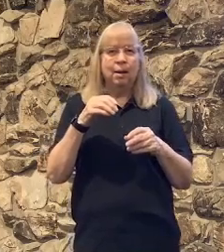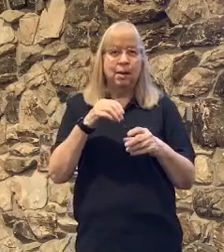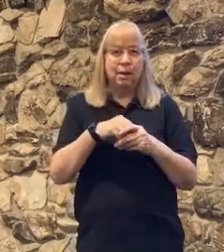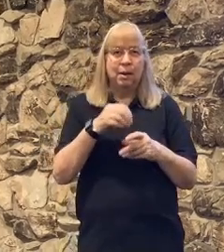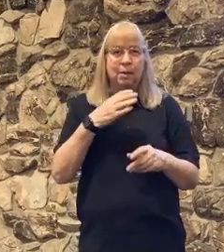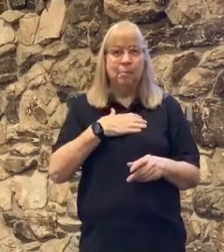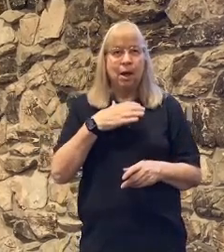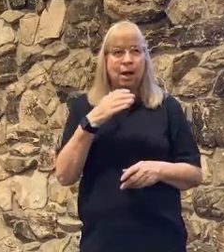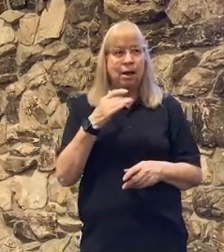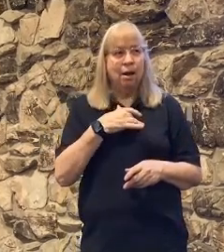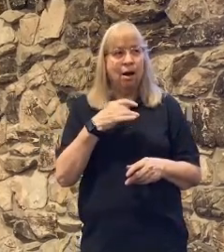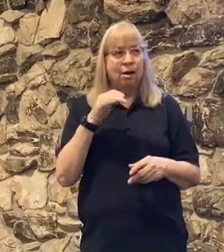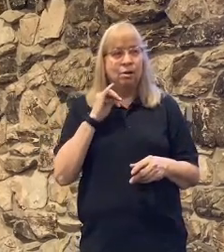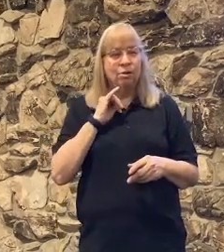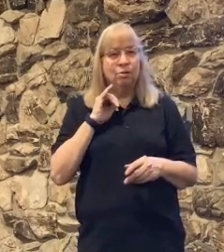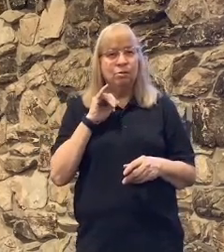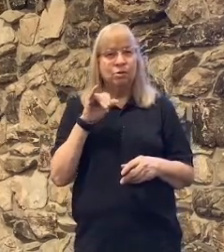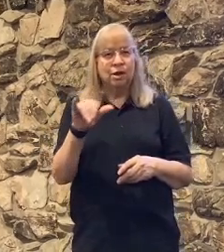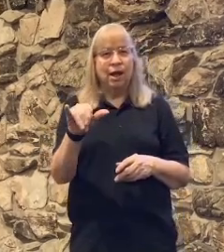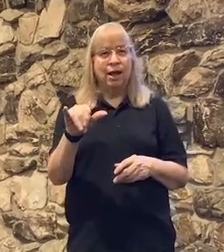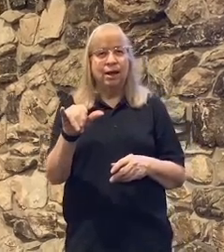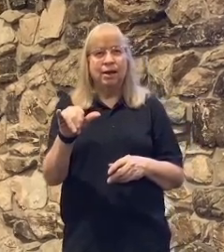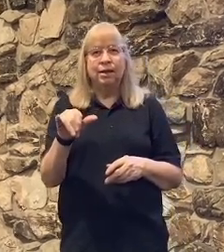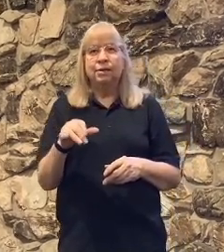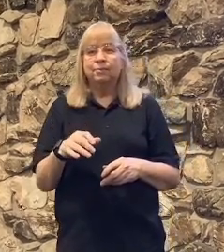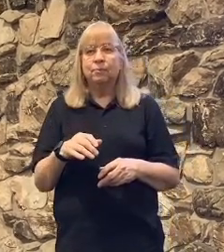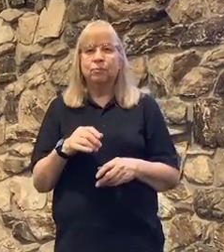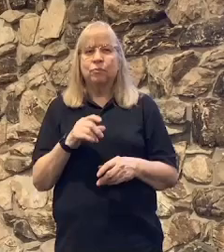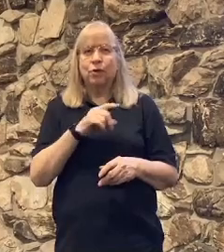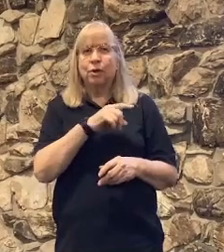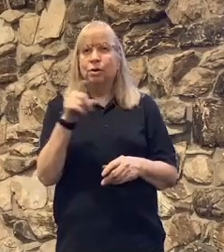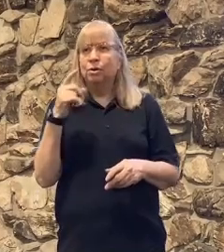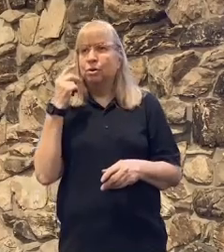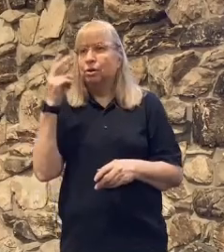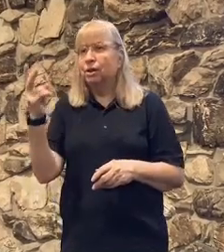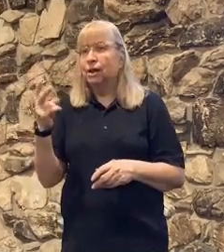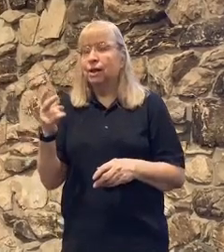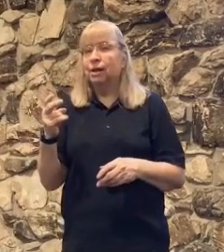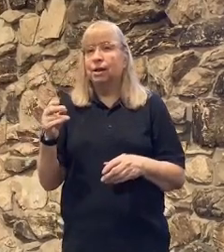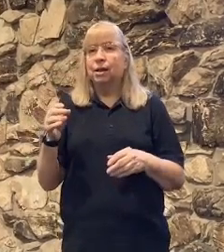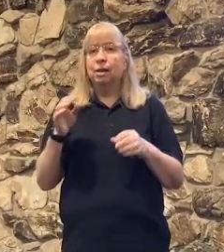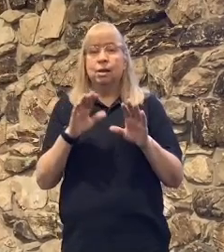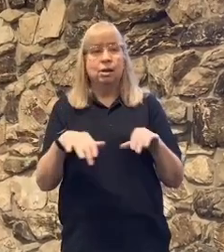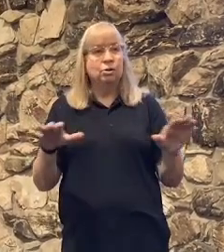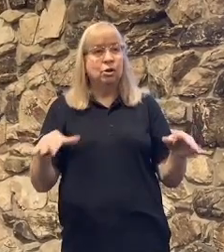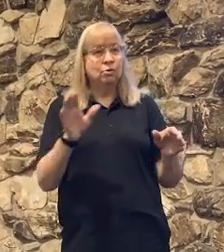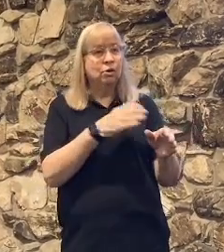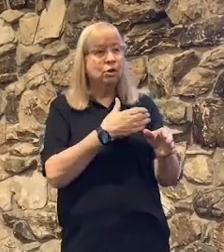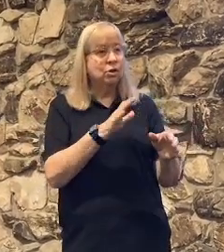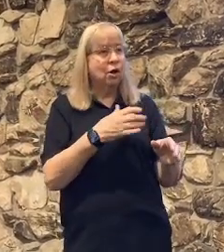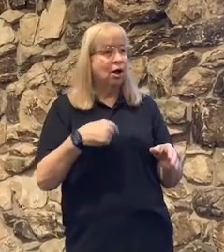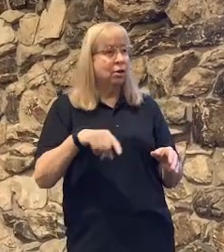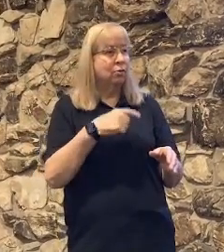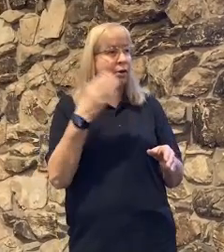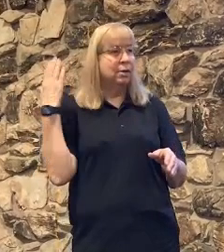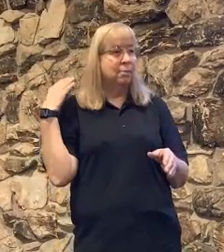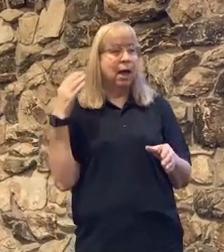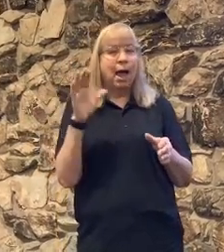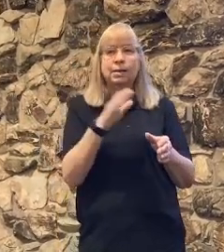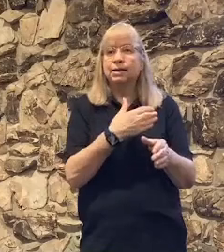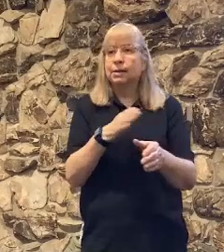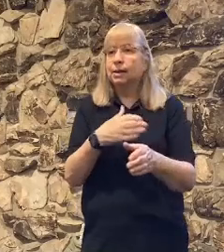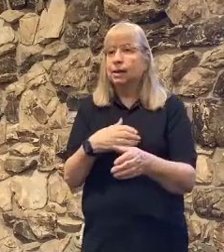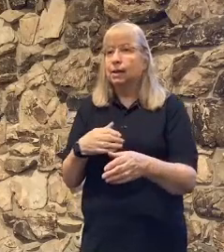my heart to stay. You see, those kids' songs that we used to sing, they